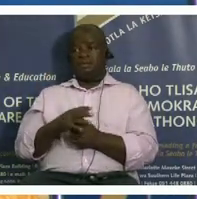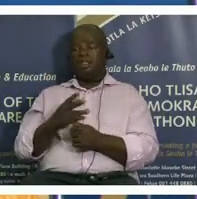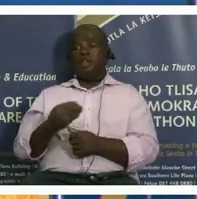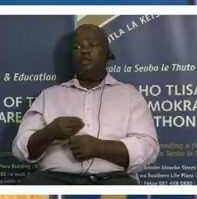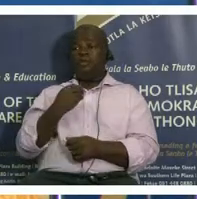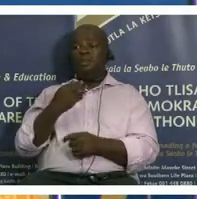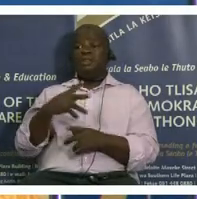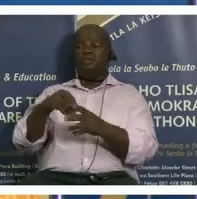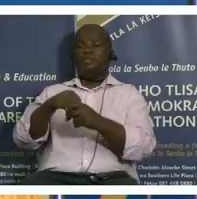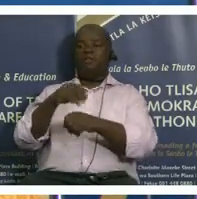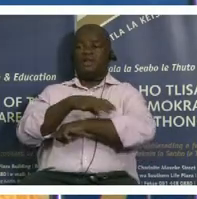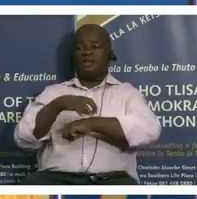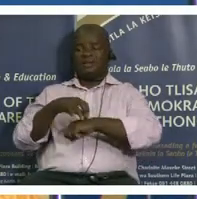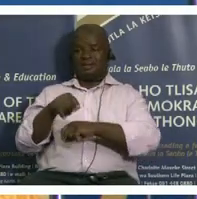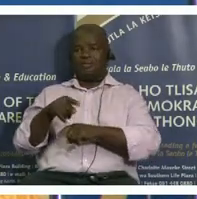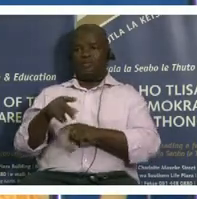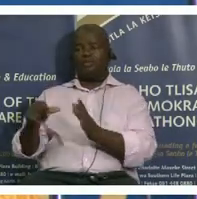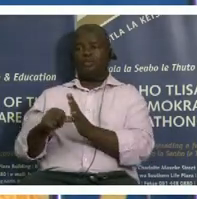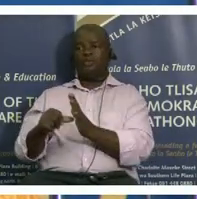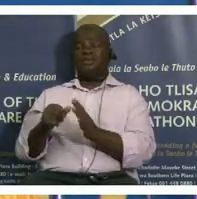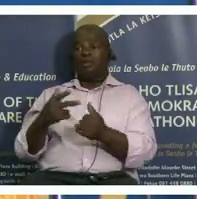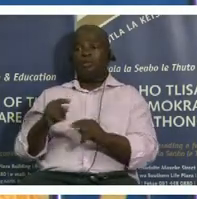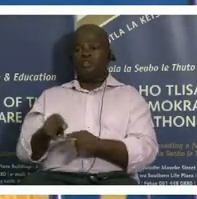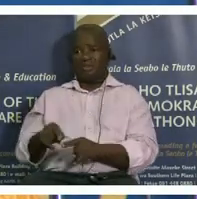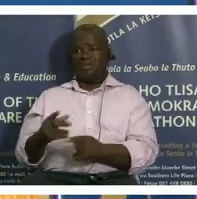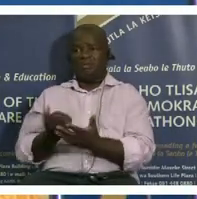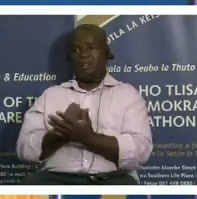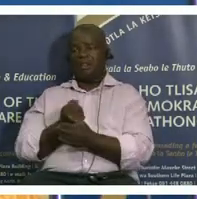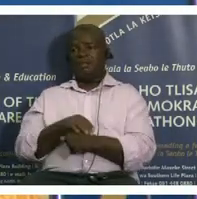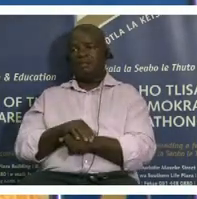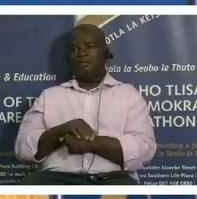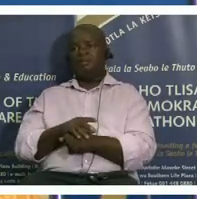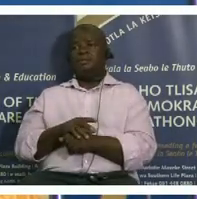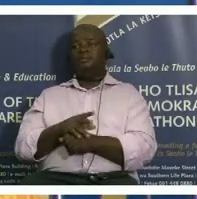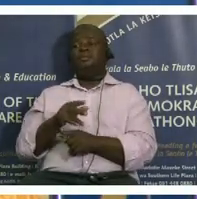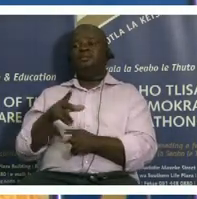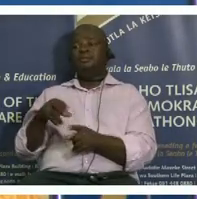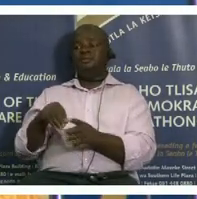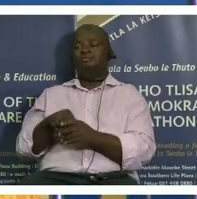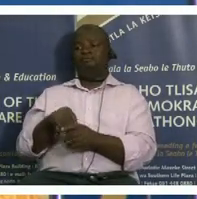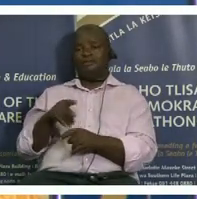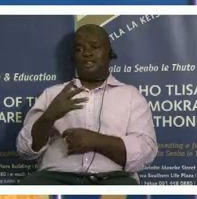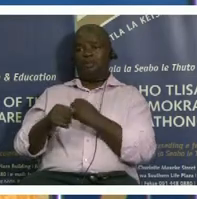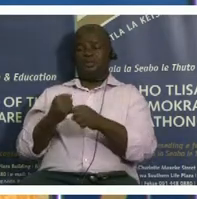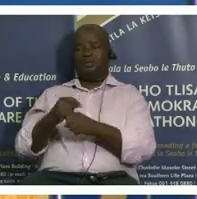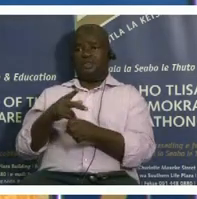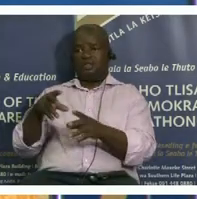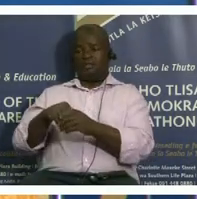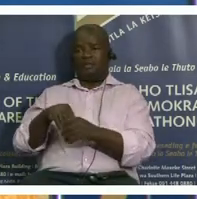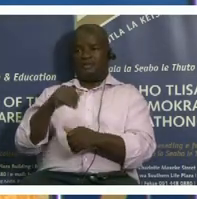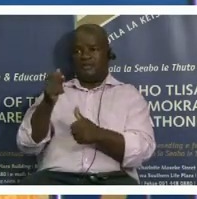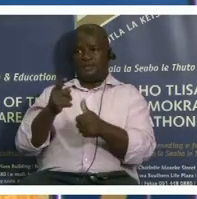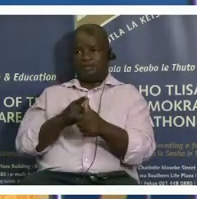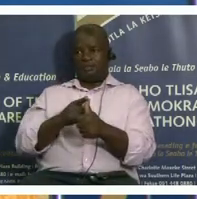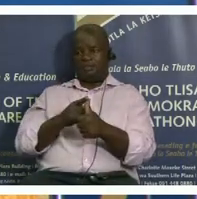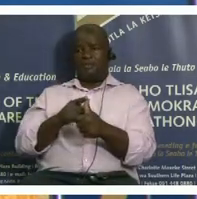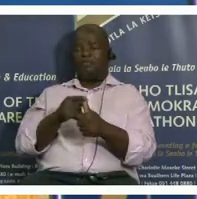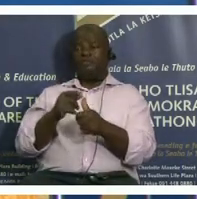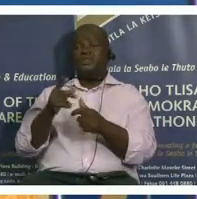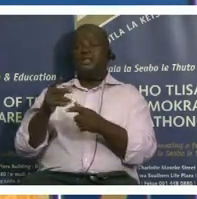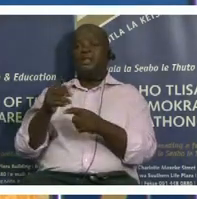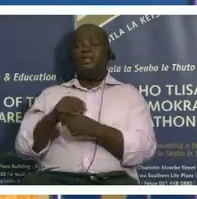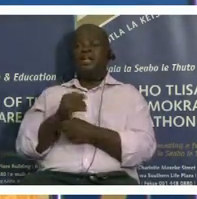agriculture during the current financial year included some of the following. employment